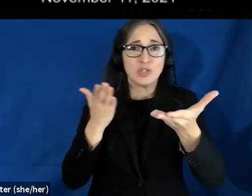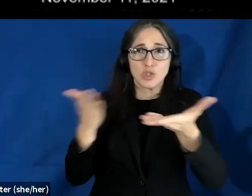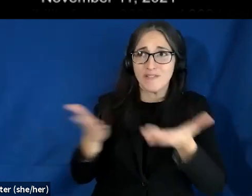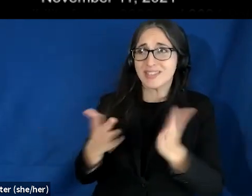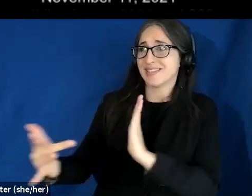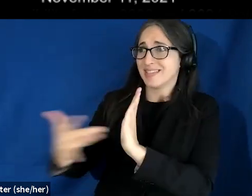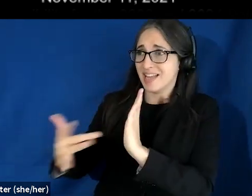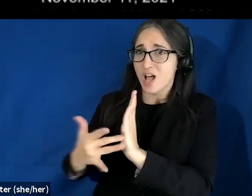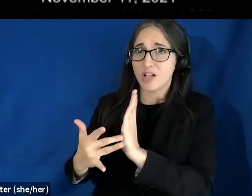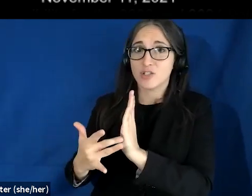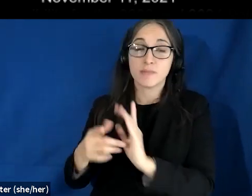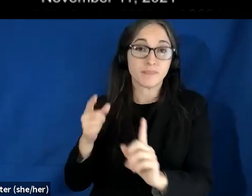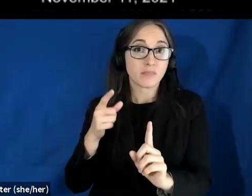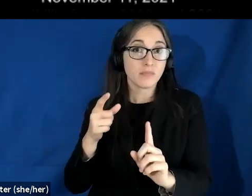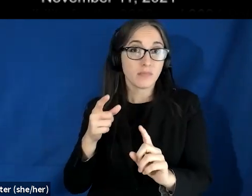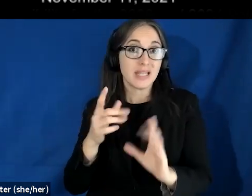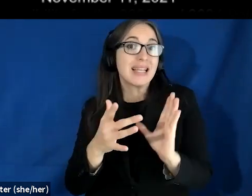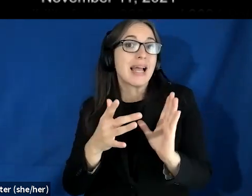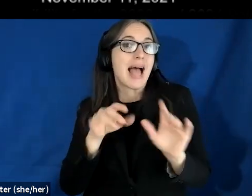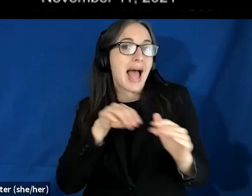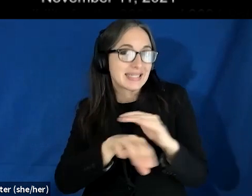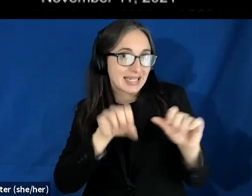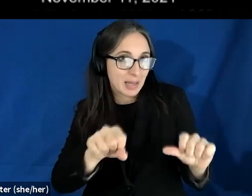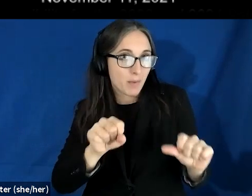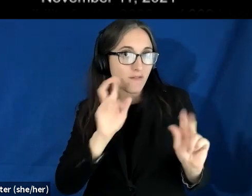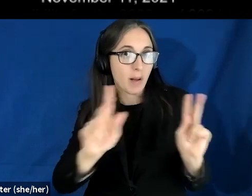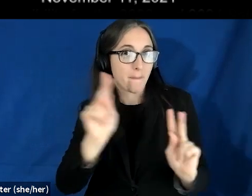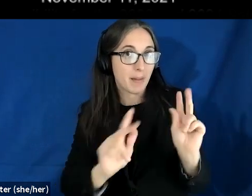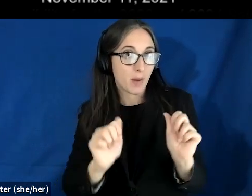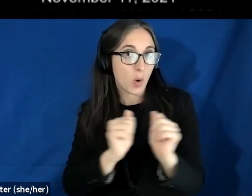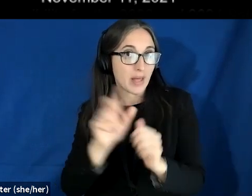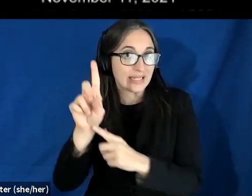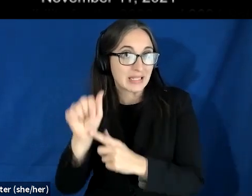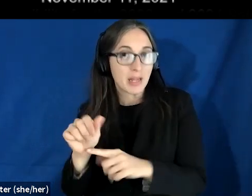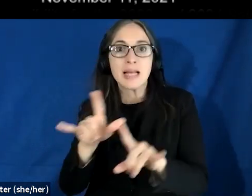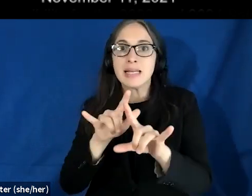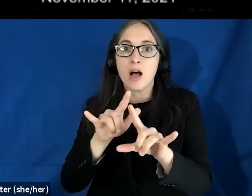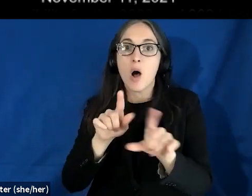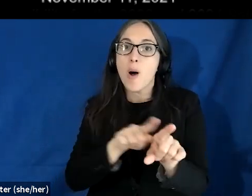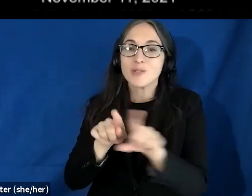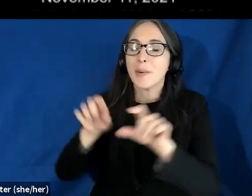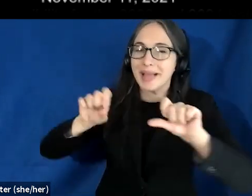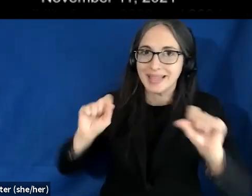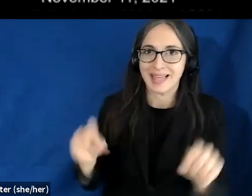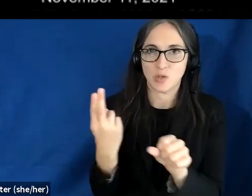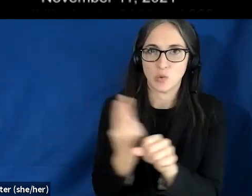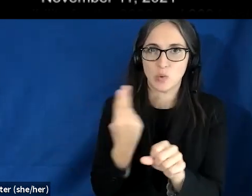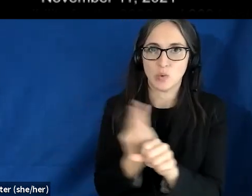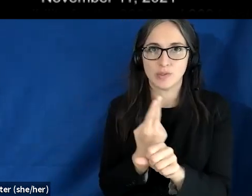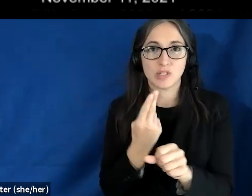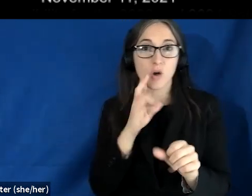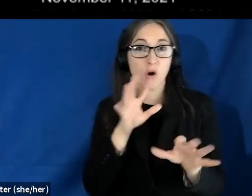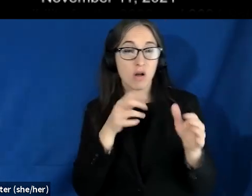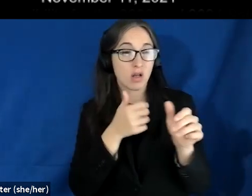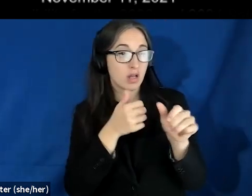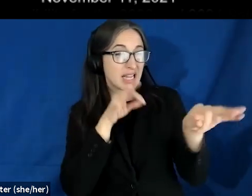technically accessible to people with disabilities, but also usable by them, that it's easy to follow the instructions, to figure out how to get